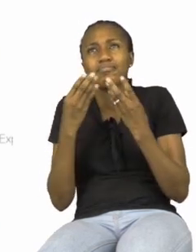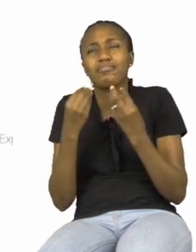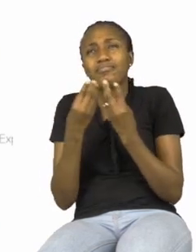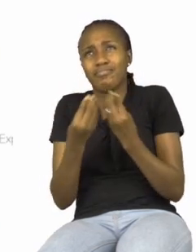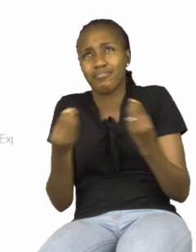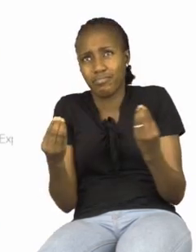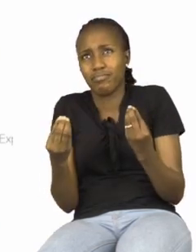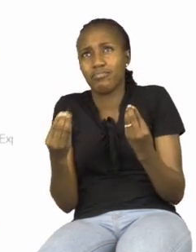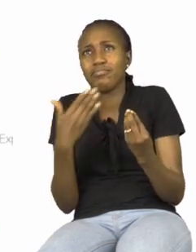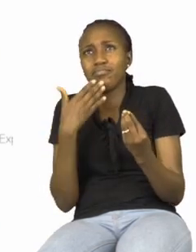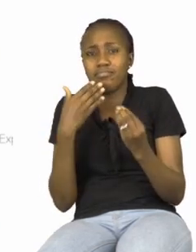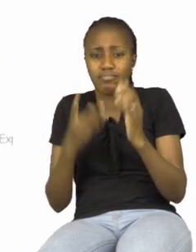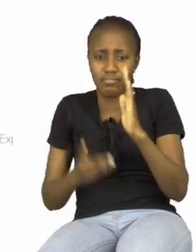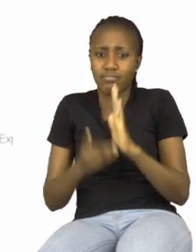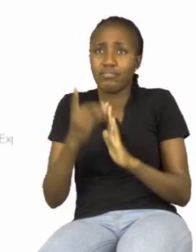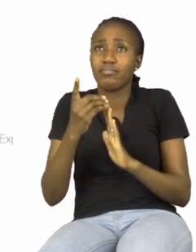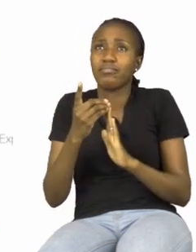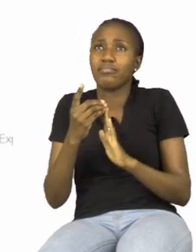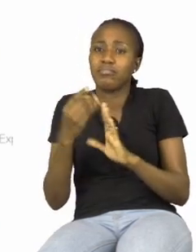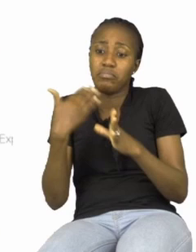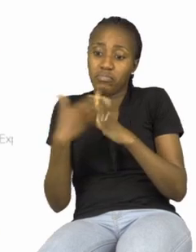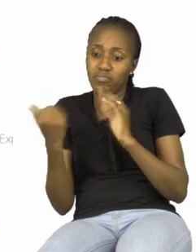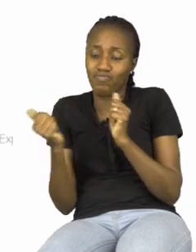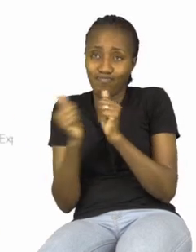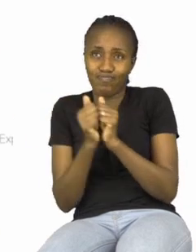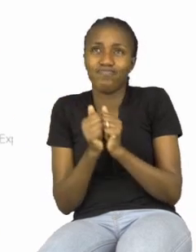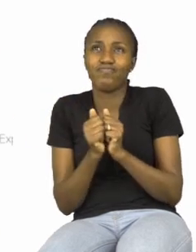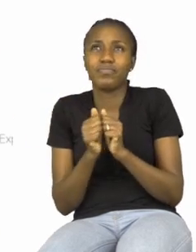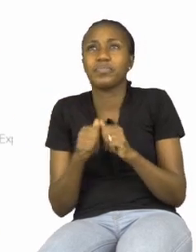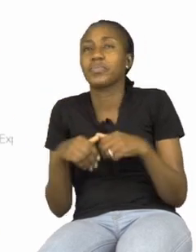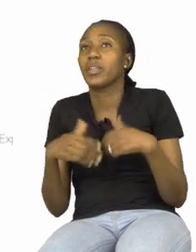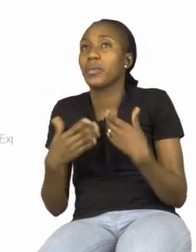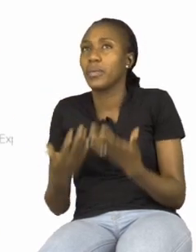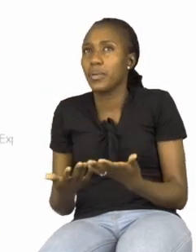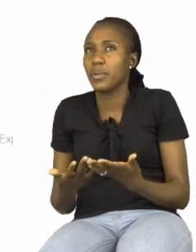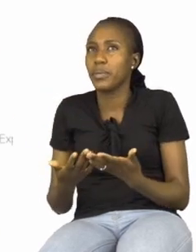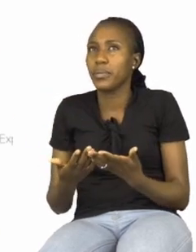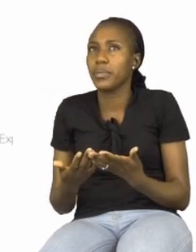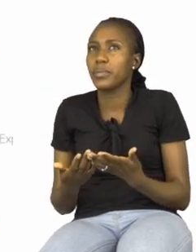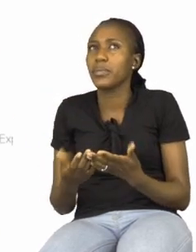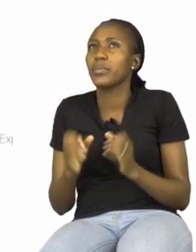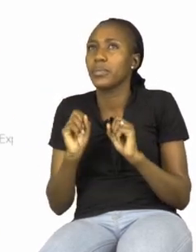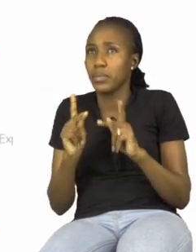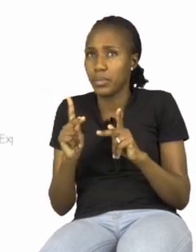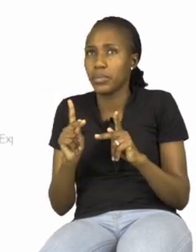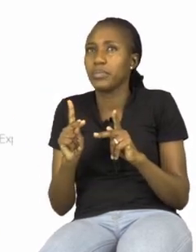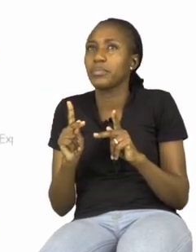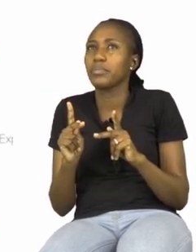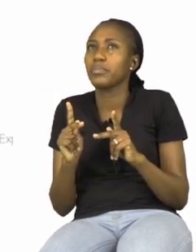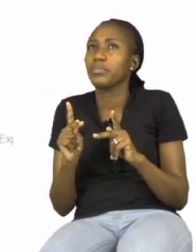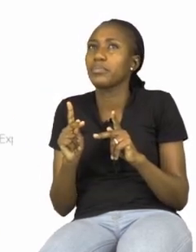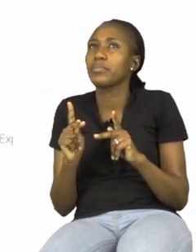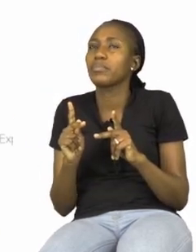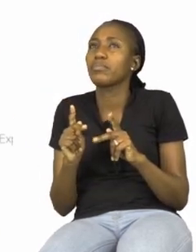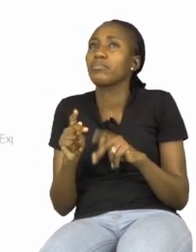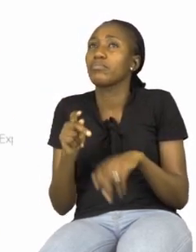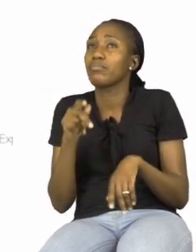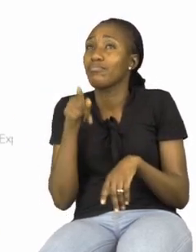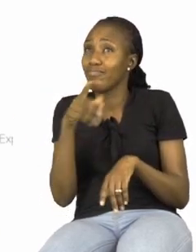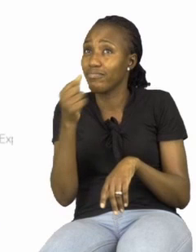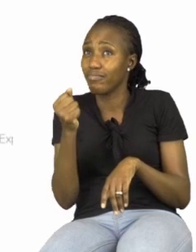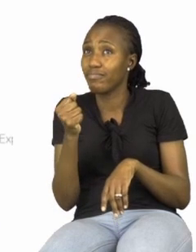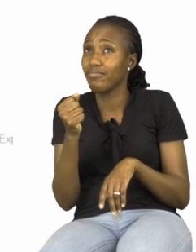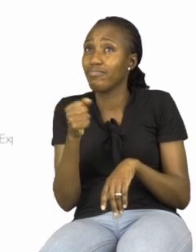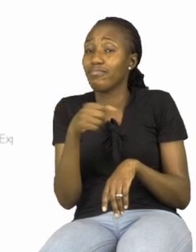development programs. We work very closely with them. Okay. So there is an executive, right? Yes. And a secretary general as